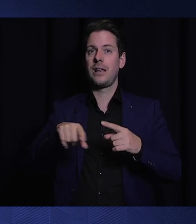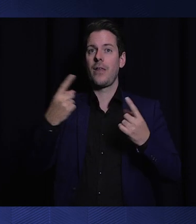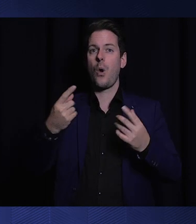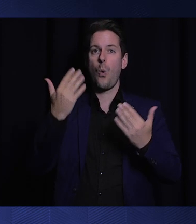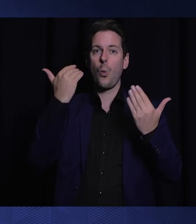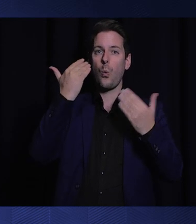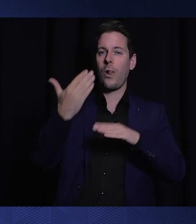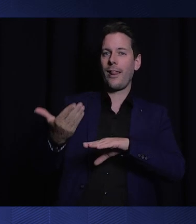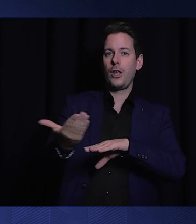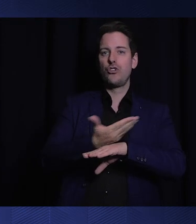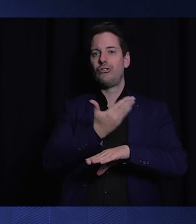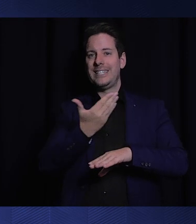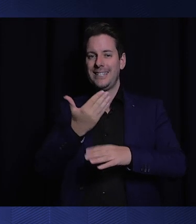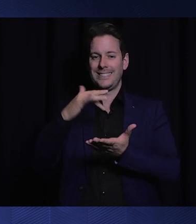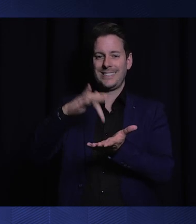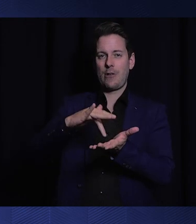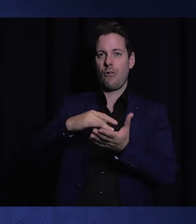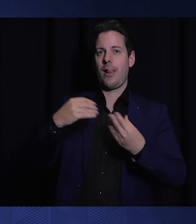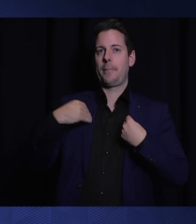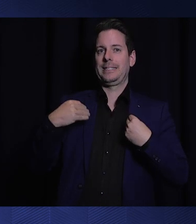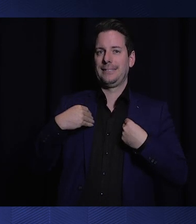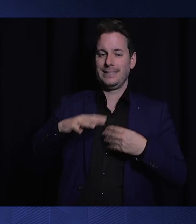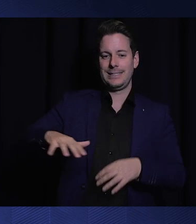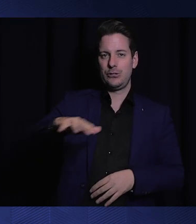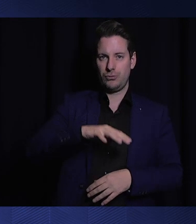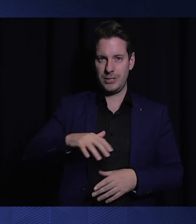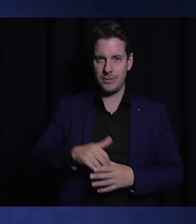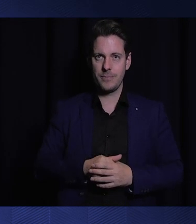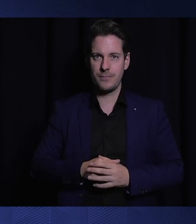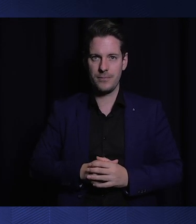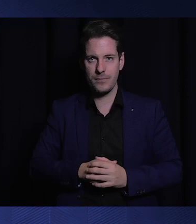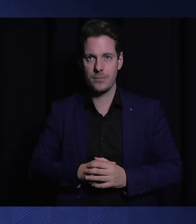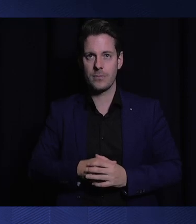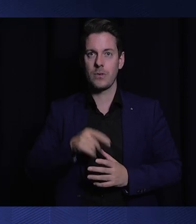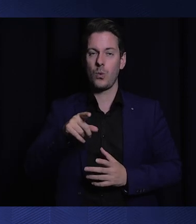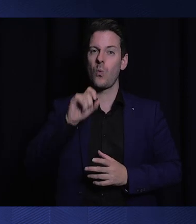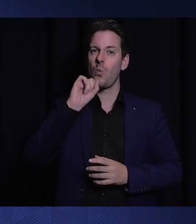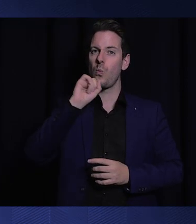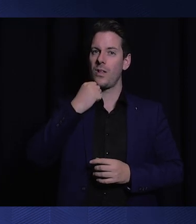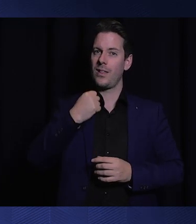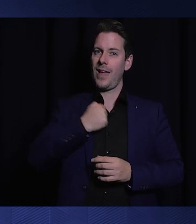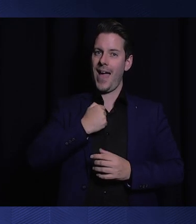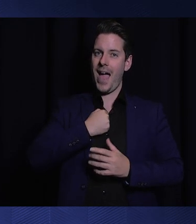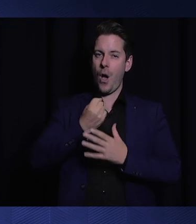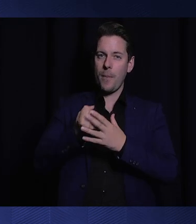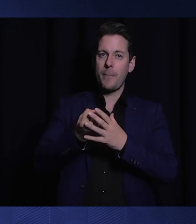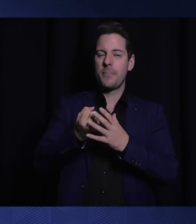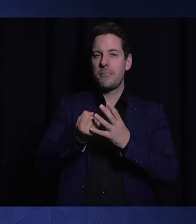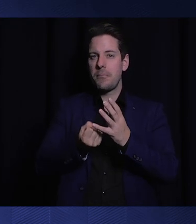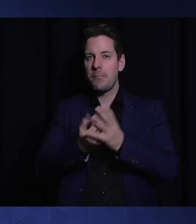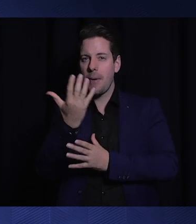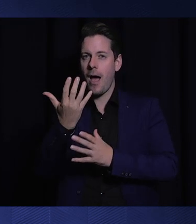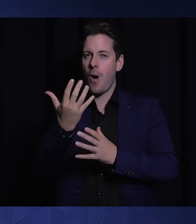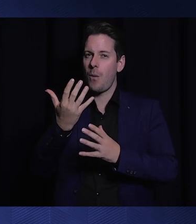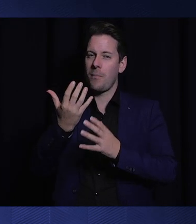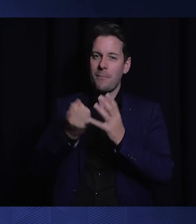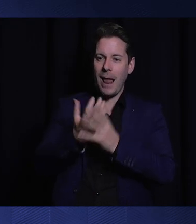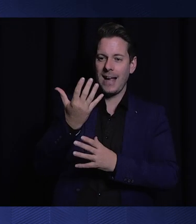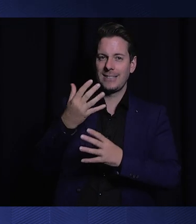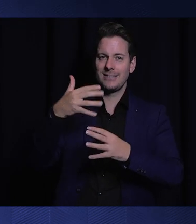Business District for Rayong. This is the one that we're gonna use the bio-infiltration system within